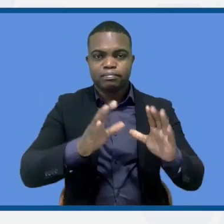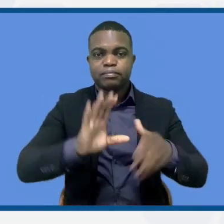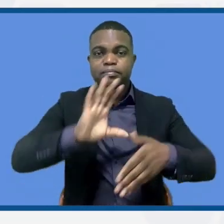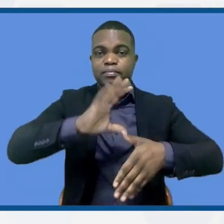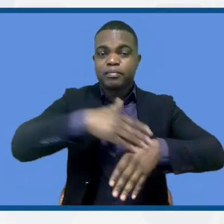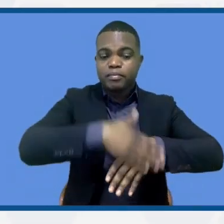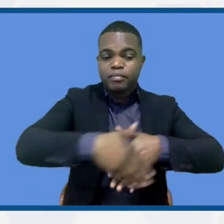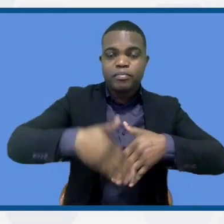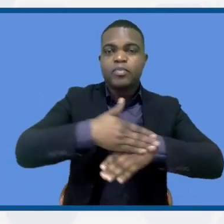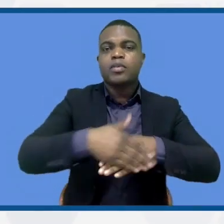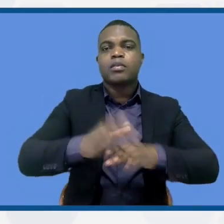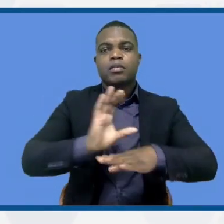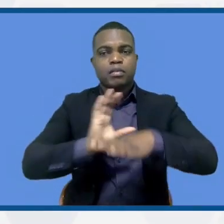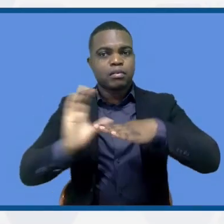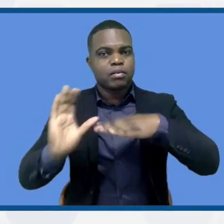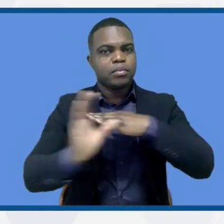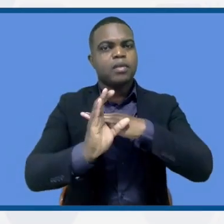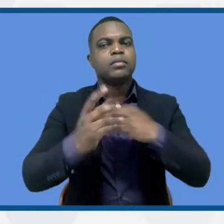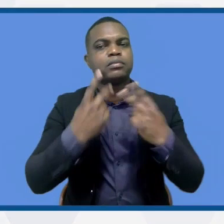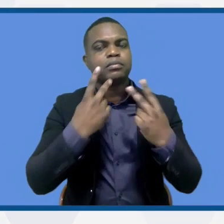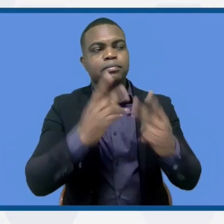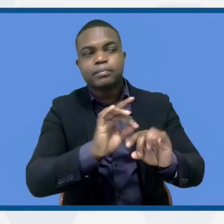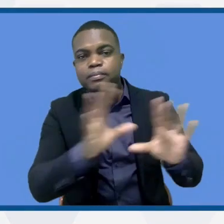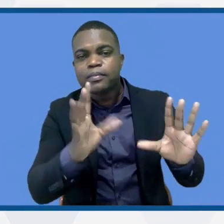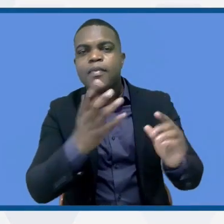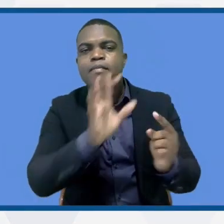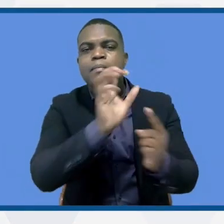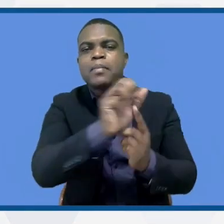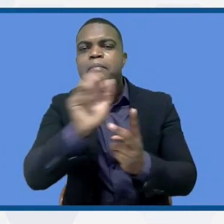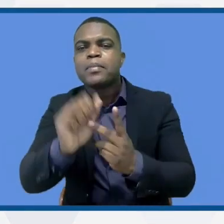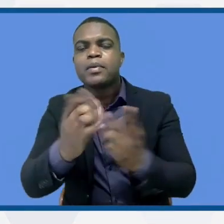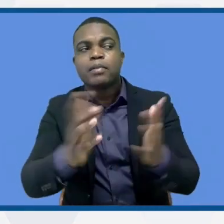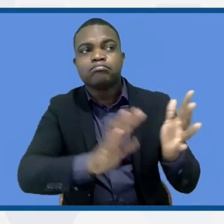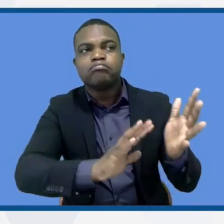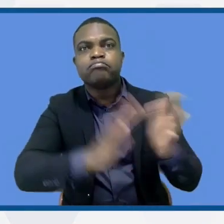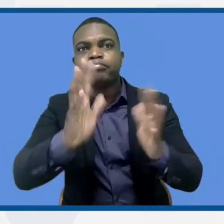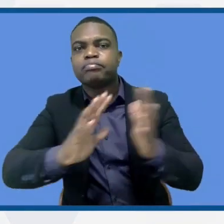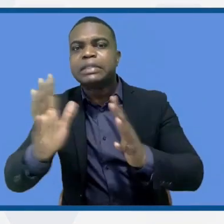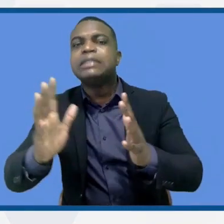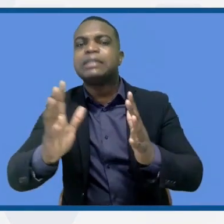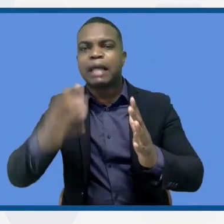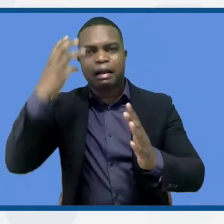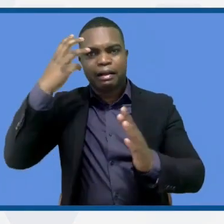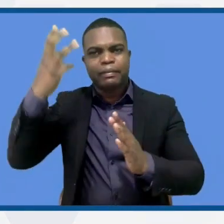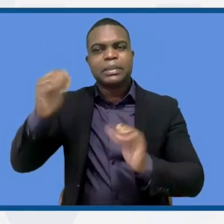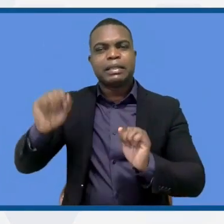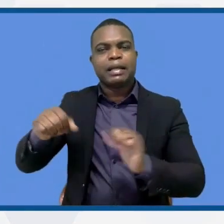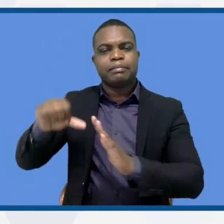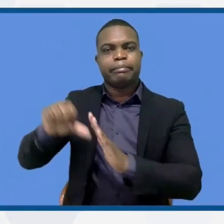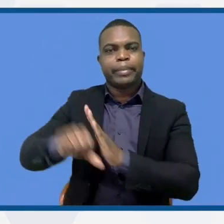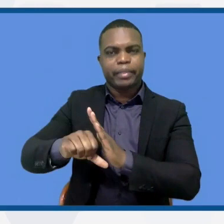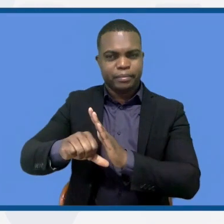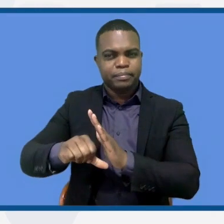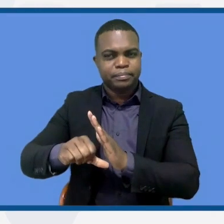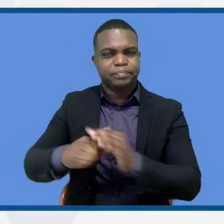With the rapidly increasing risk of climate change and far-reaching systemic hazards like the global